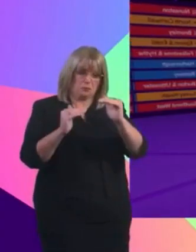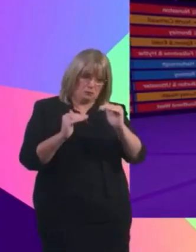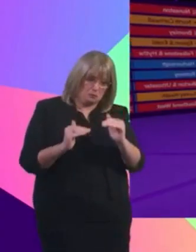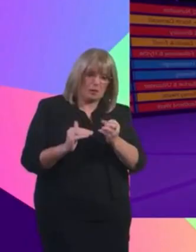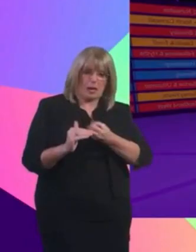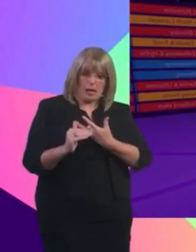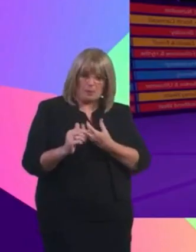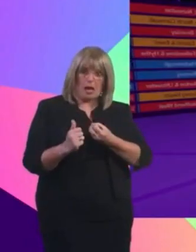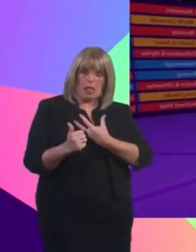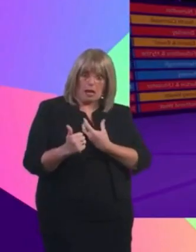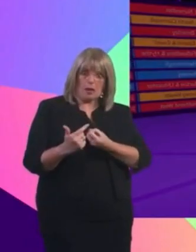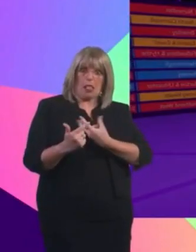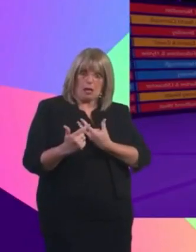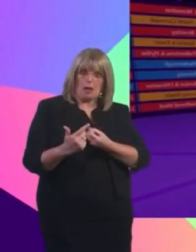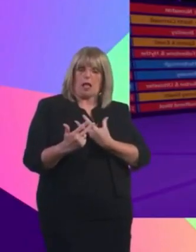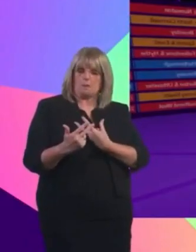Please,